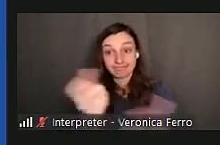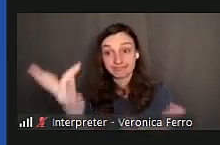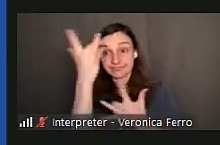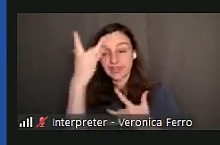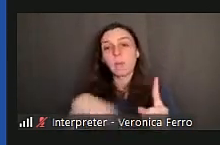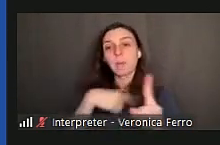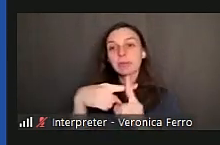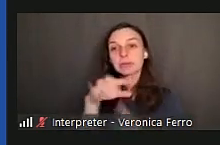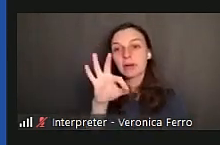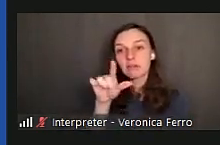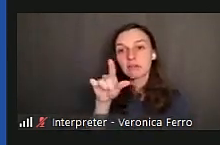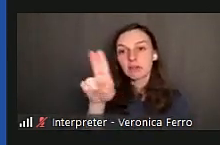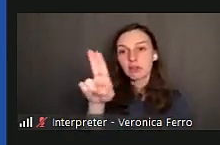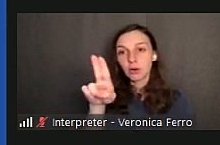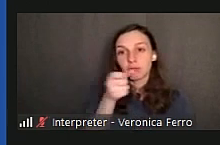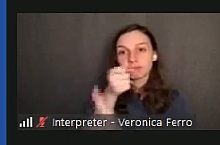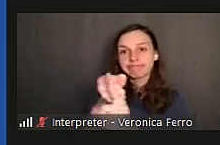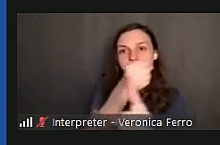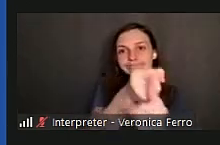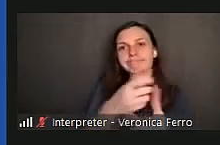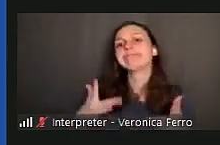Colorado?